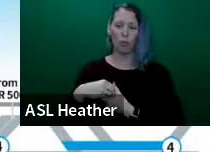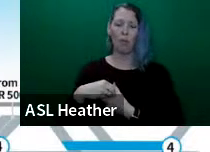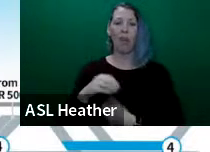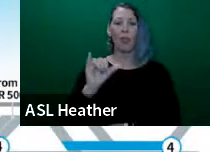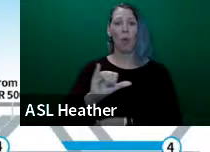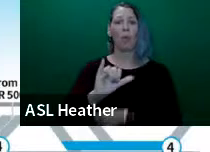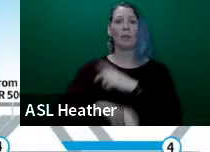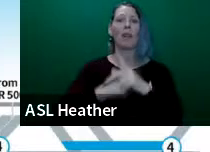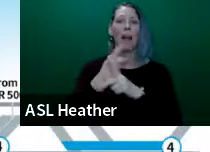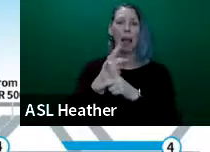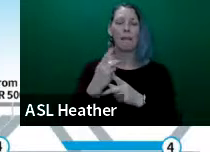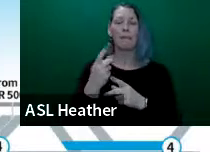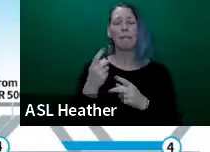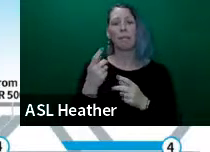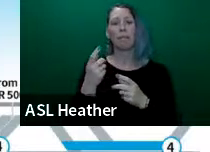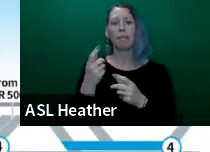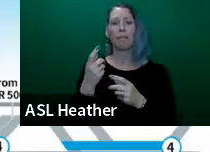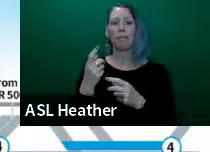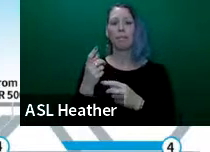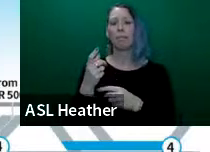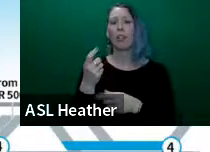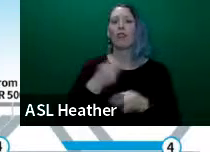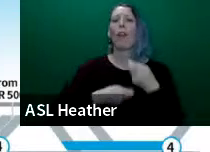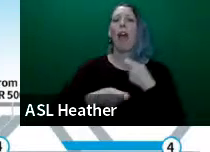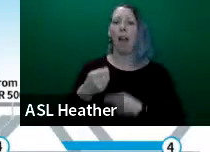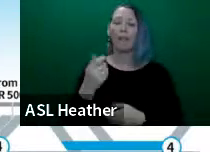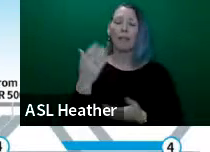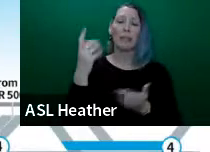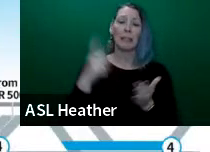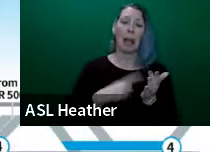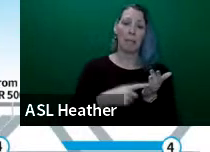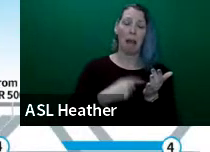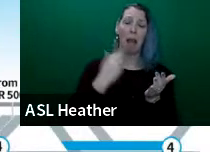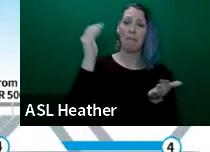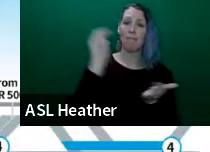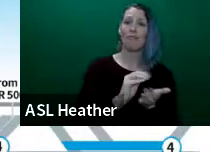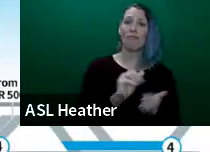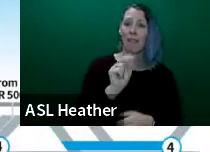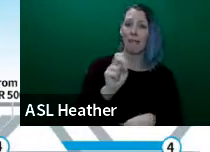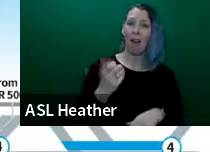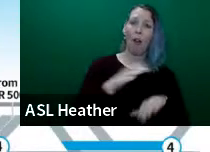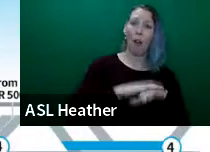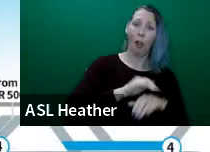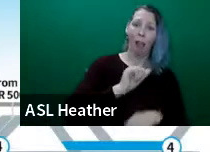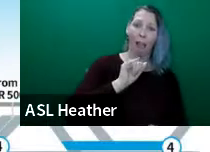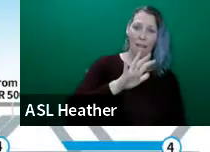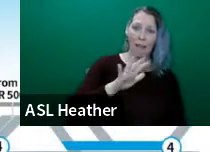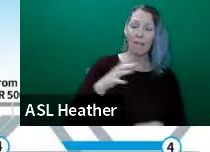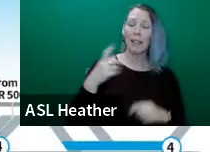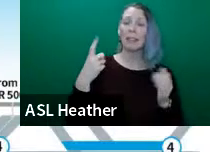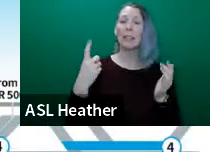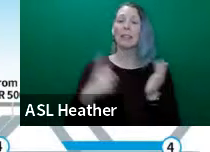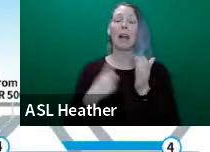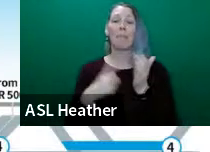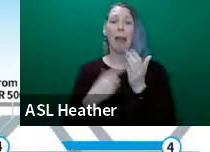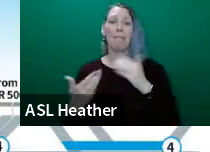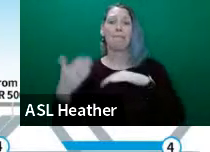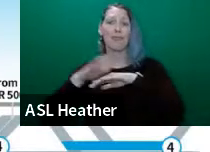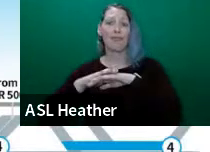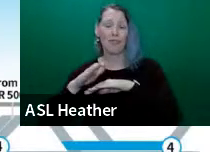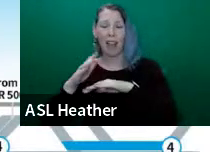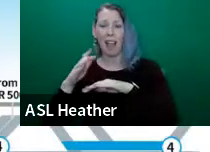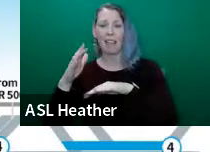kind of main trade-offs that, sometimes you reduce volume on I-5, sometimes you actually increase volume on I-5, and it kind of gives